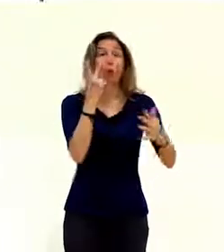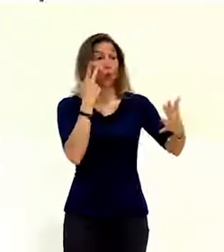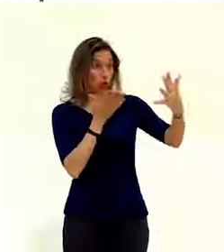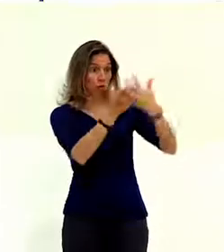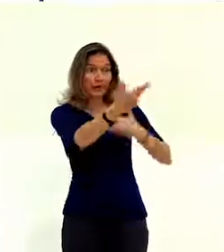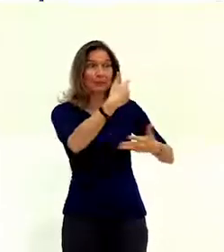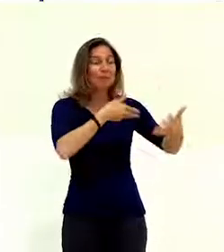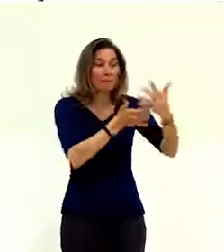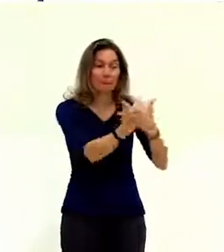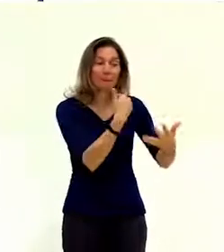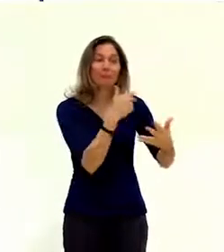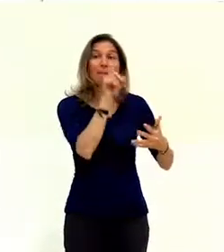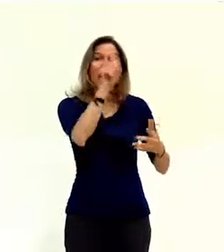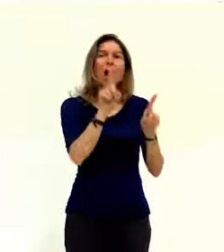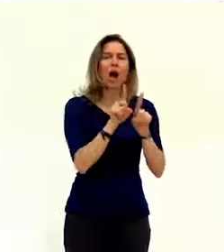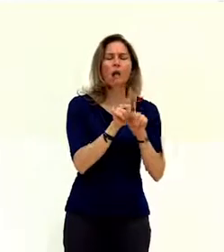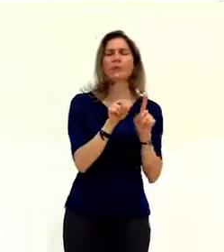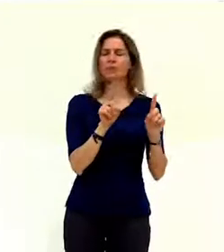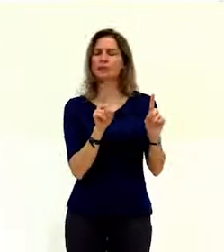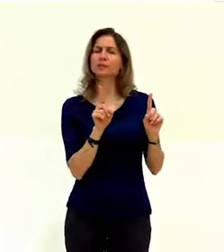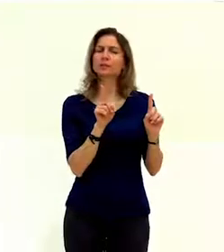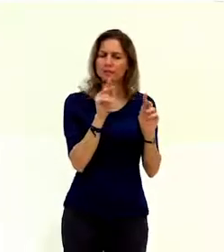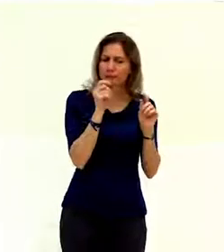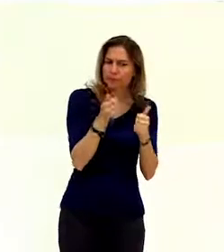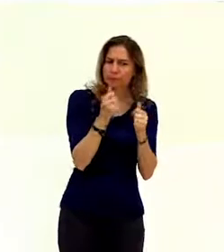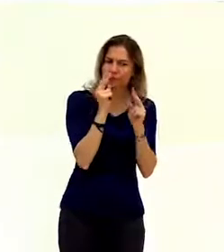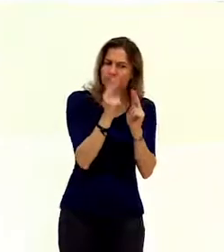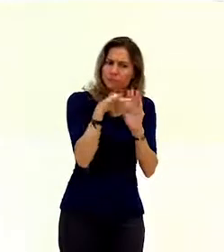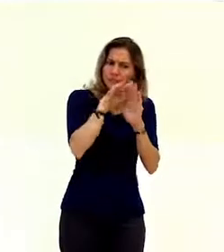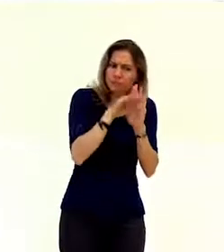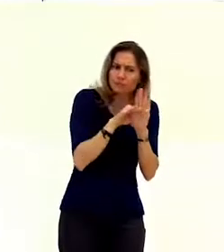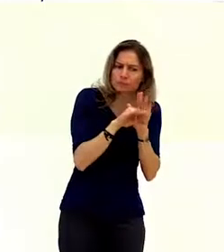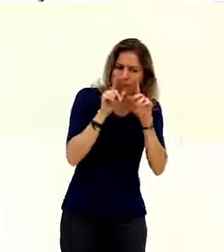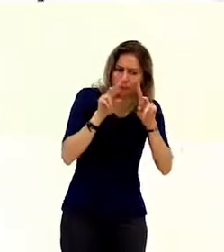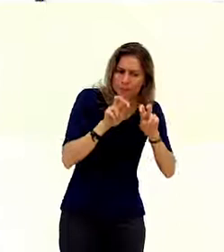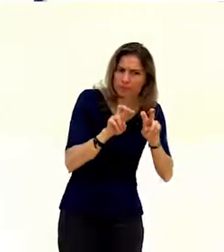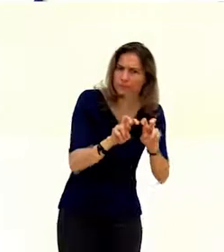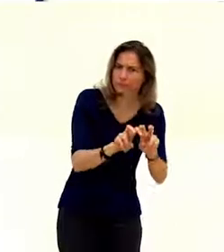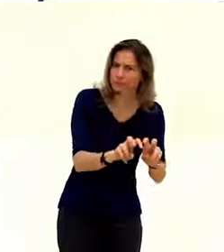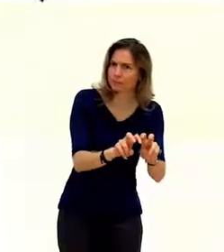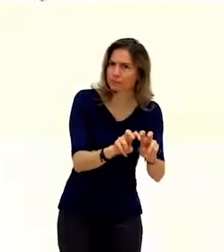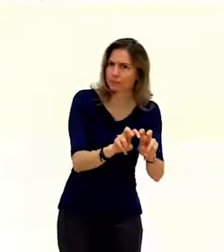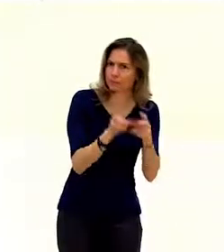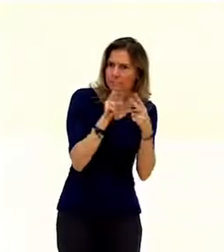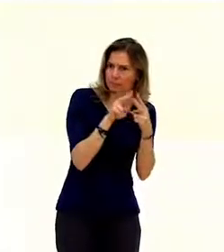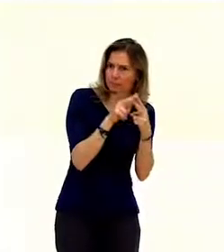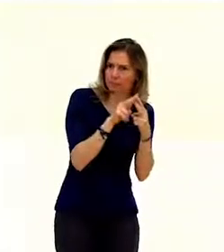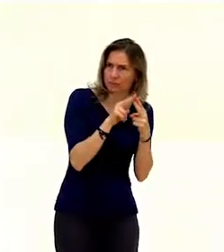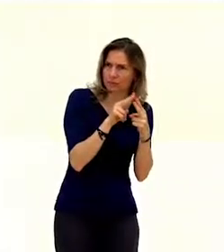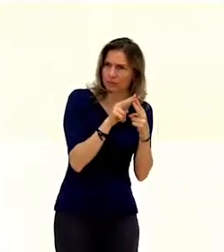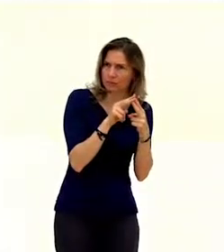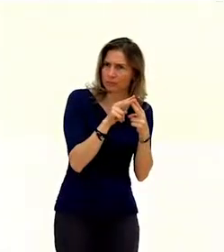discretion. It shelters services of general economic interest and also services of social interest